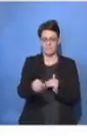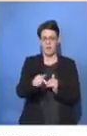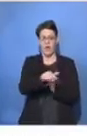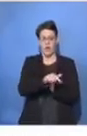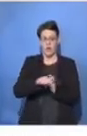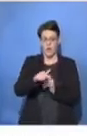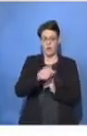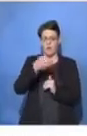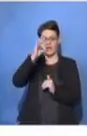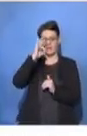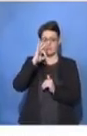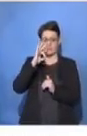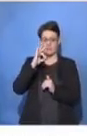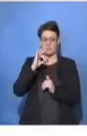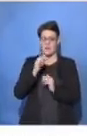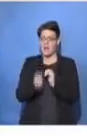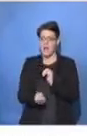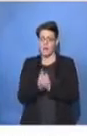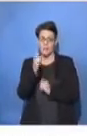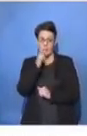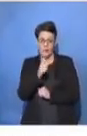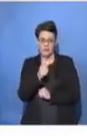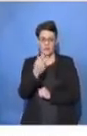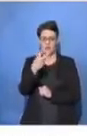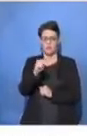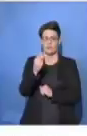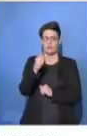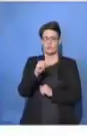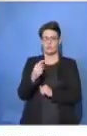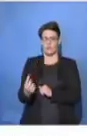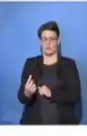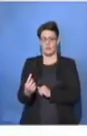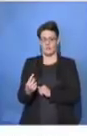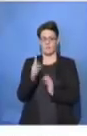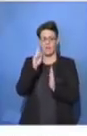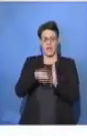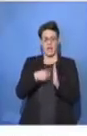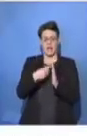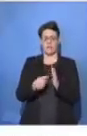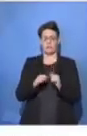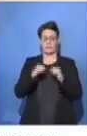elections scheduled for 2021. The electoral system.